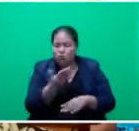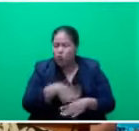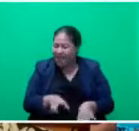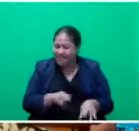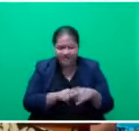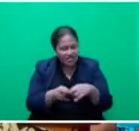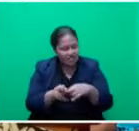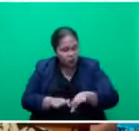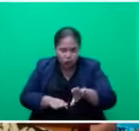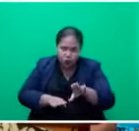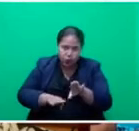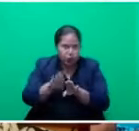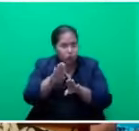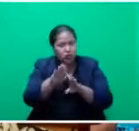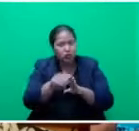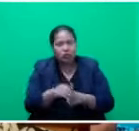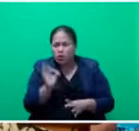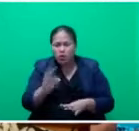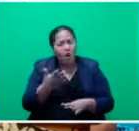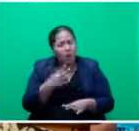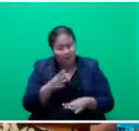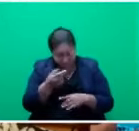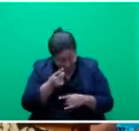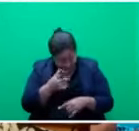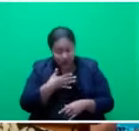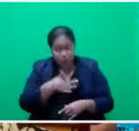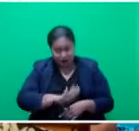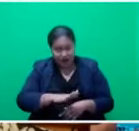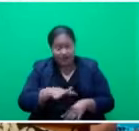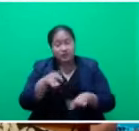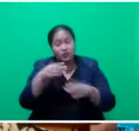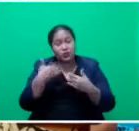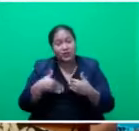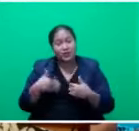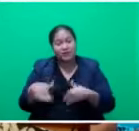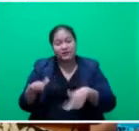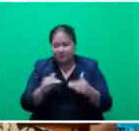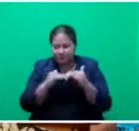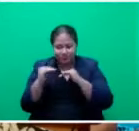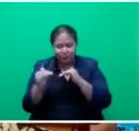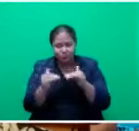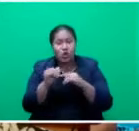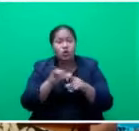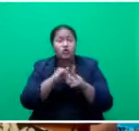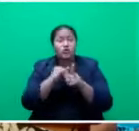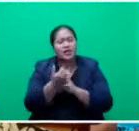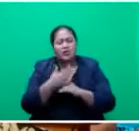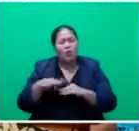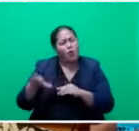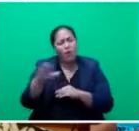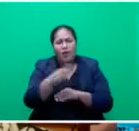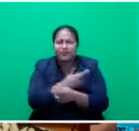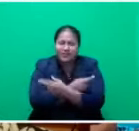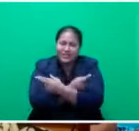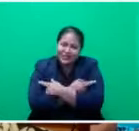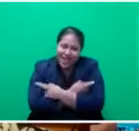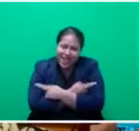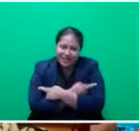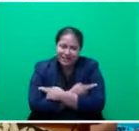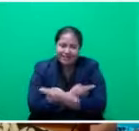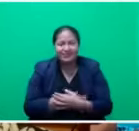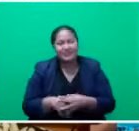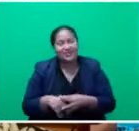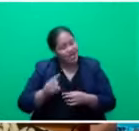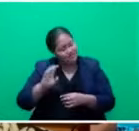and our people to live in a fair and equal society where all are respected and taken care of. There must be